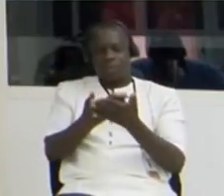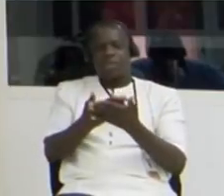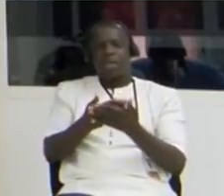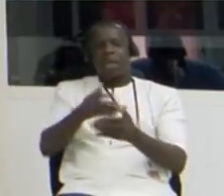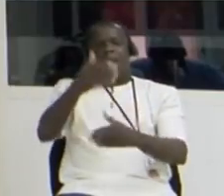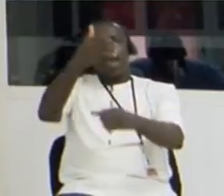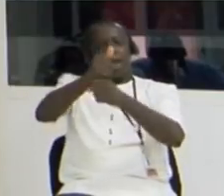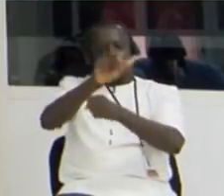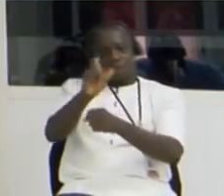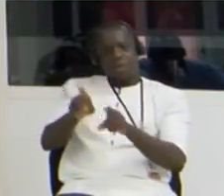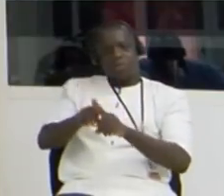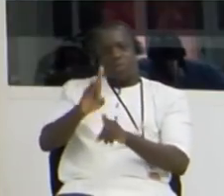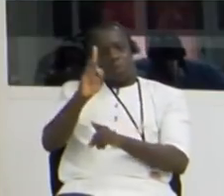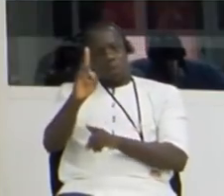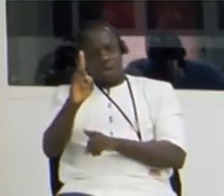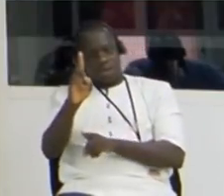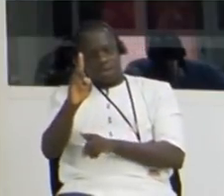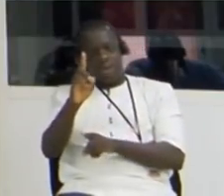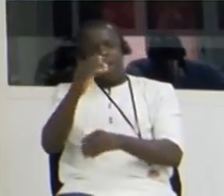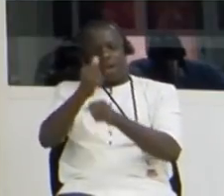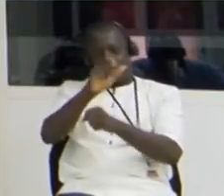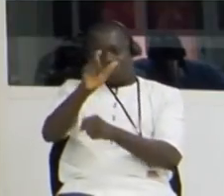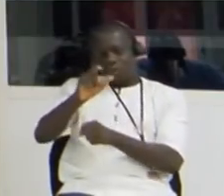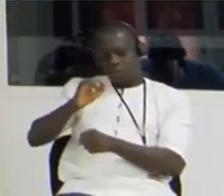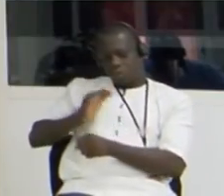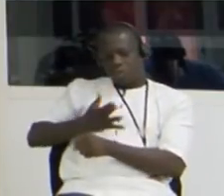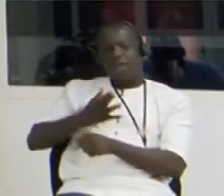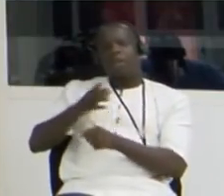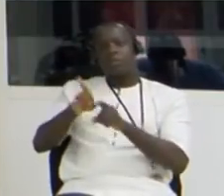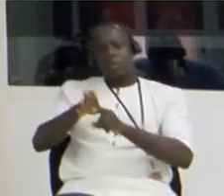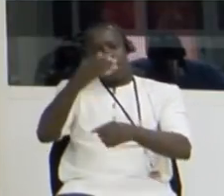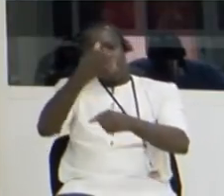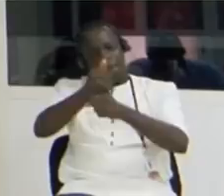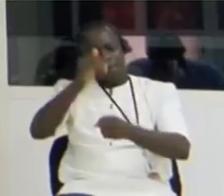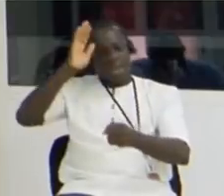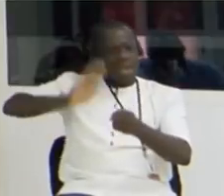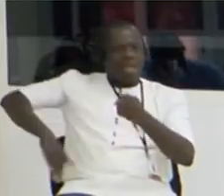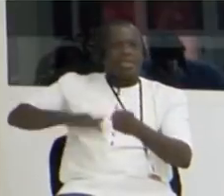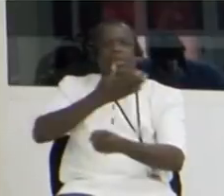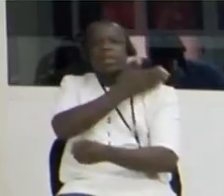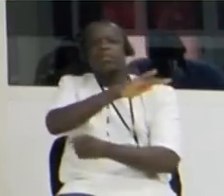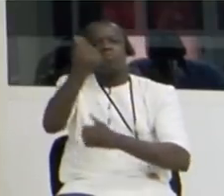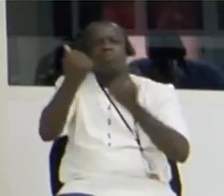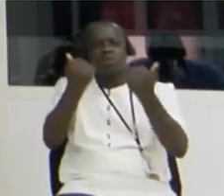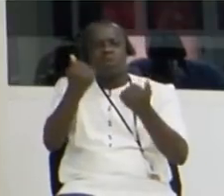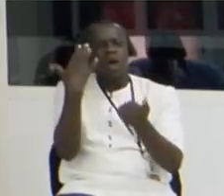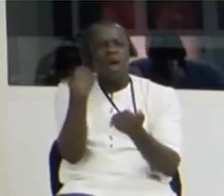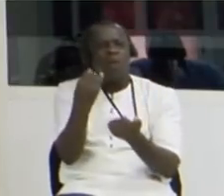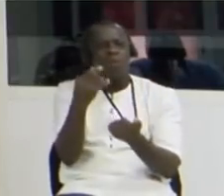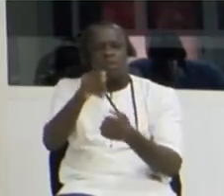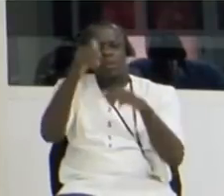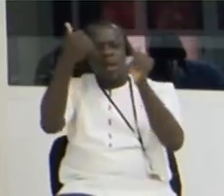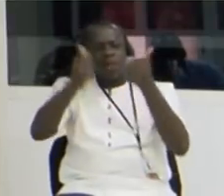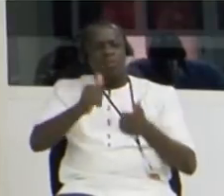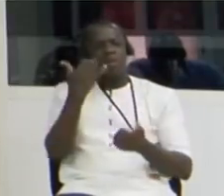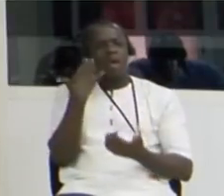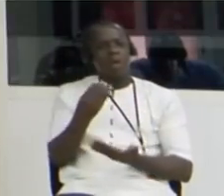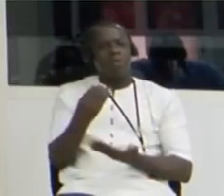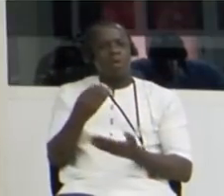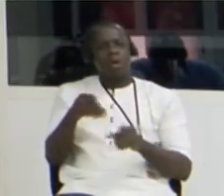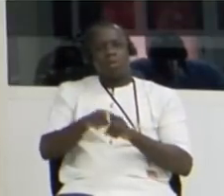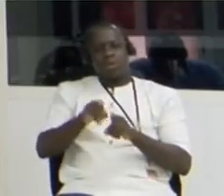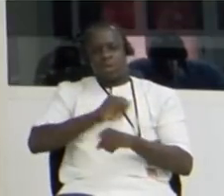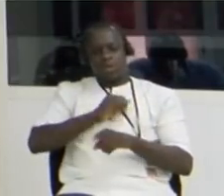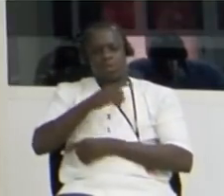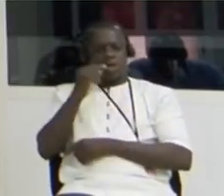or at least one chaperone will be the last to leave the vehicle. So how can this happen? Then she